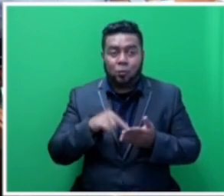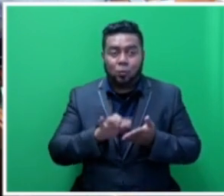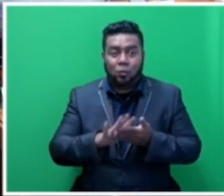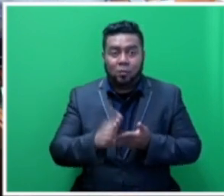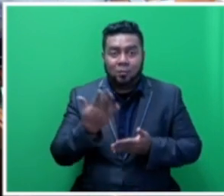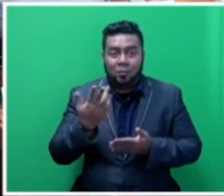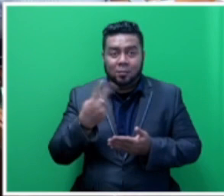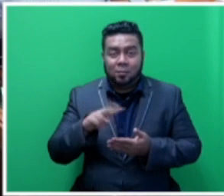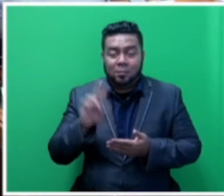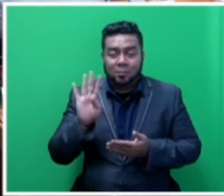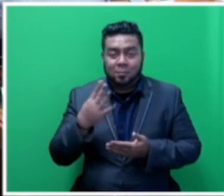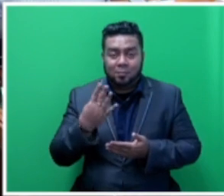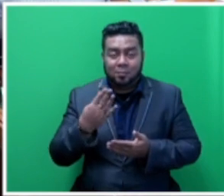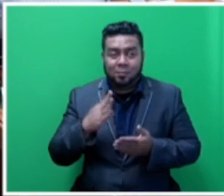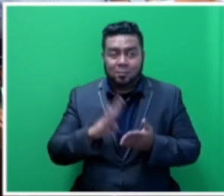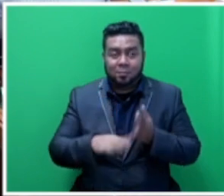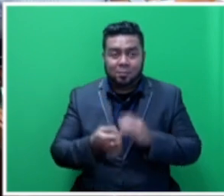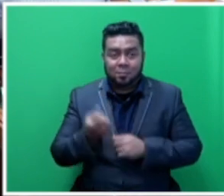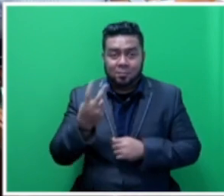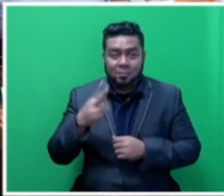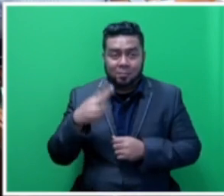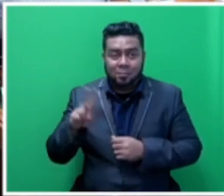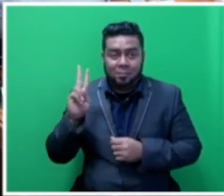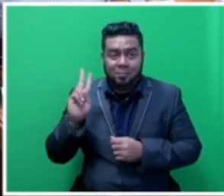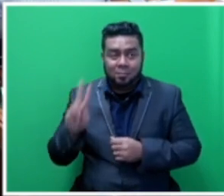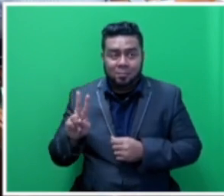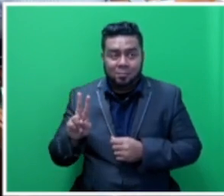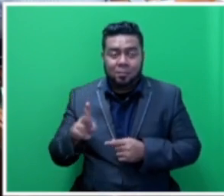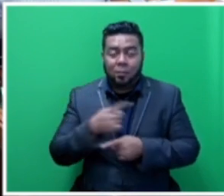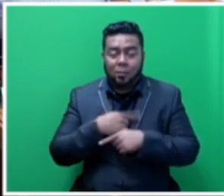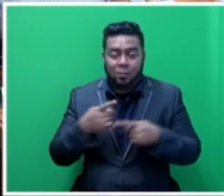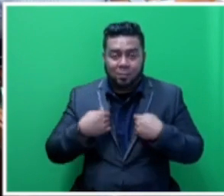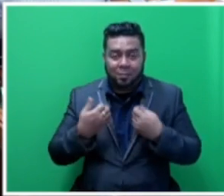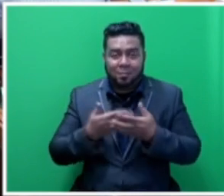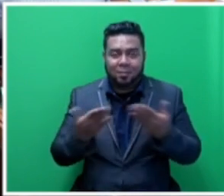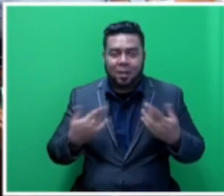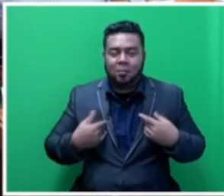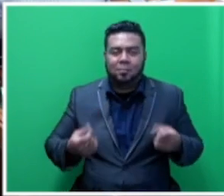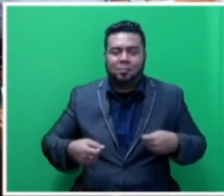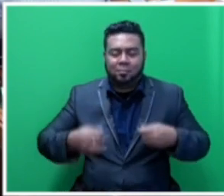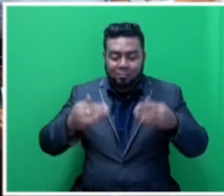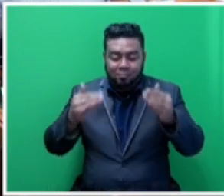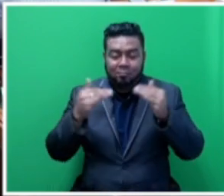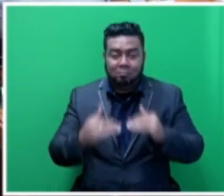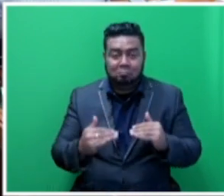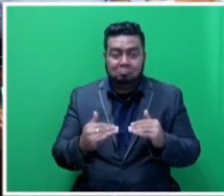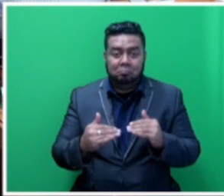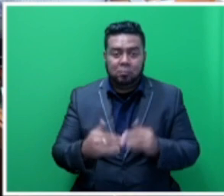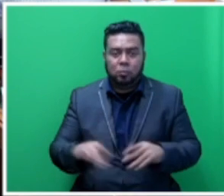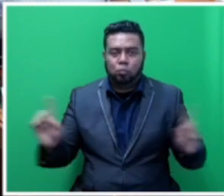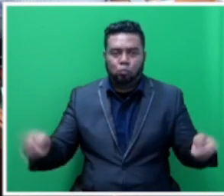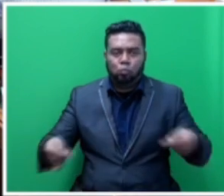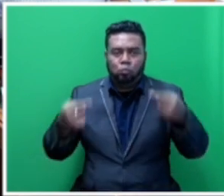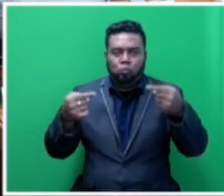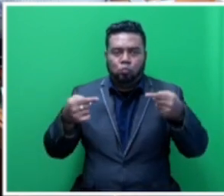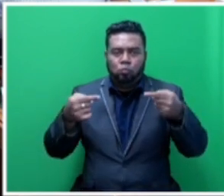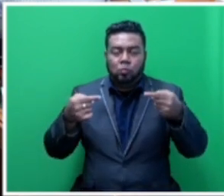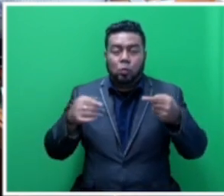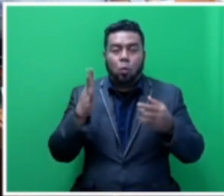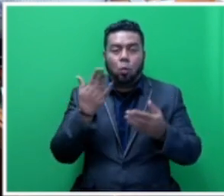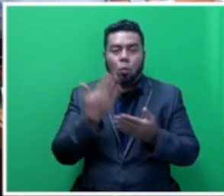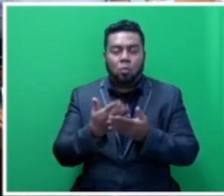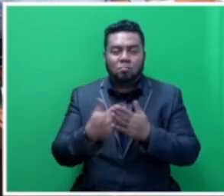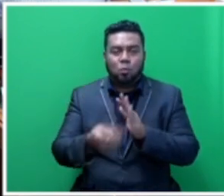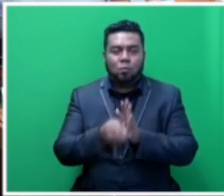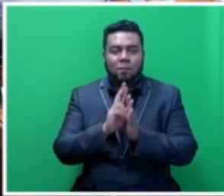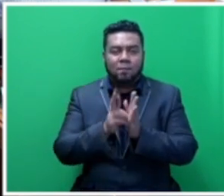March 2022, we will now proceed with the resumption of the debate on the